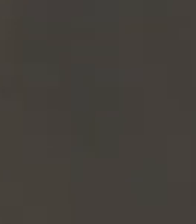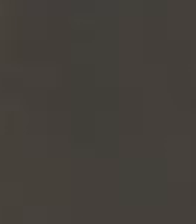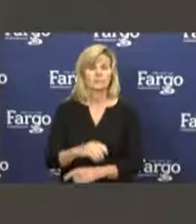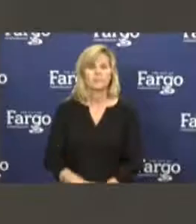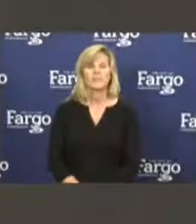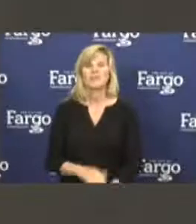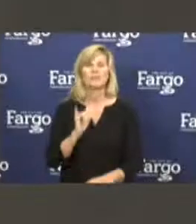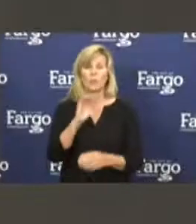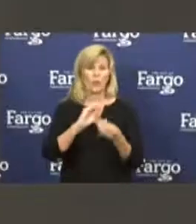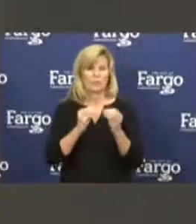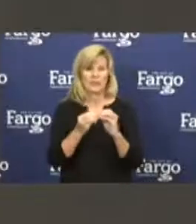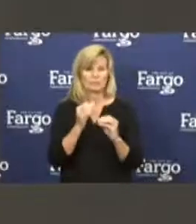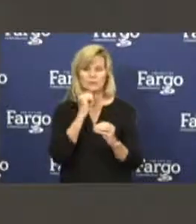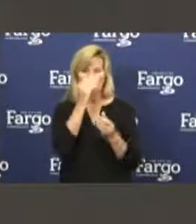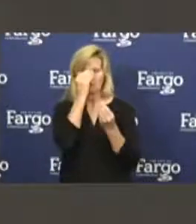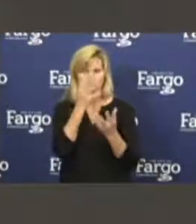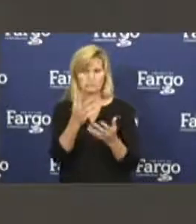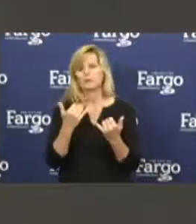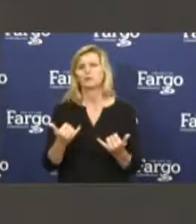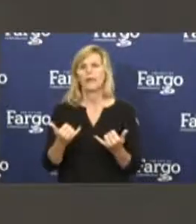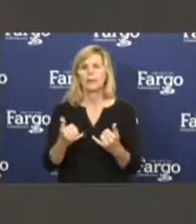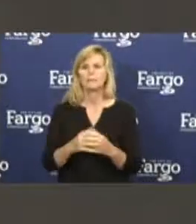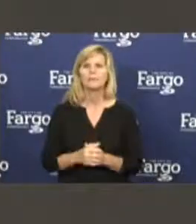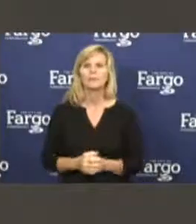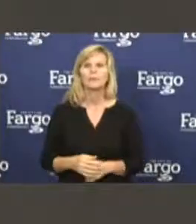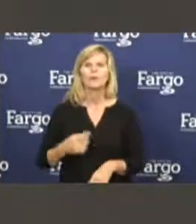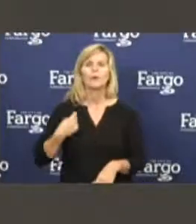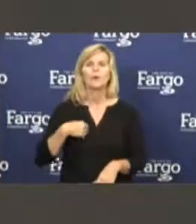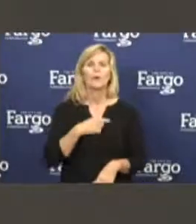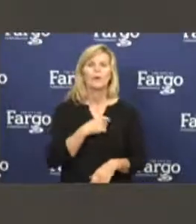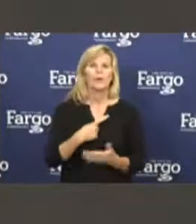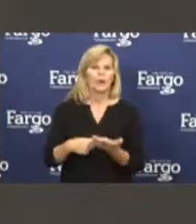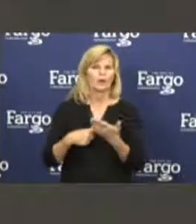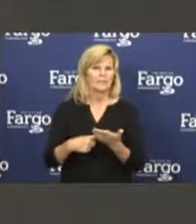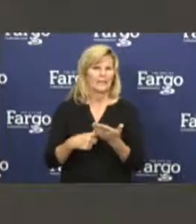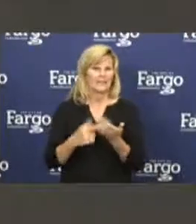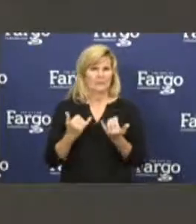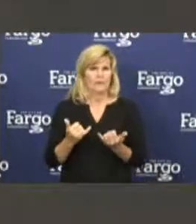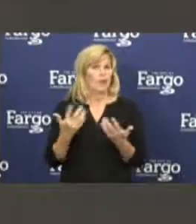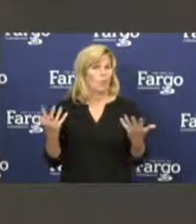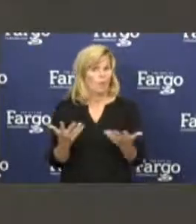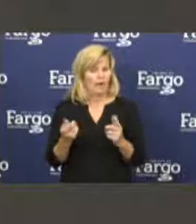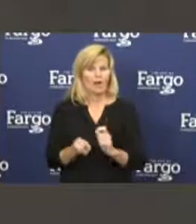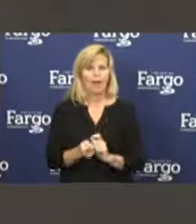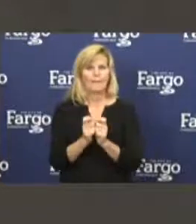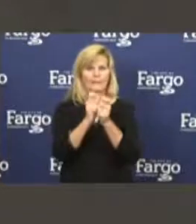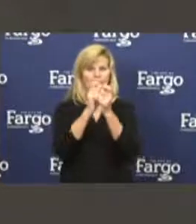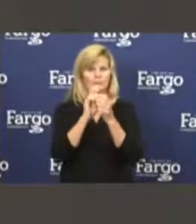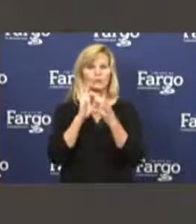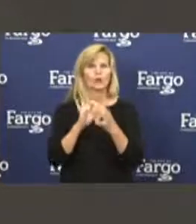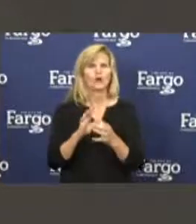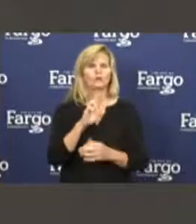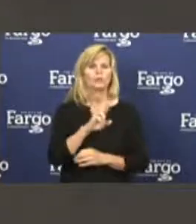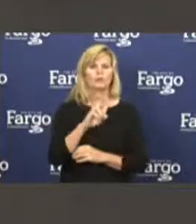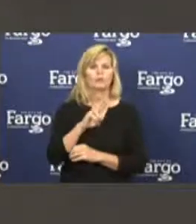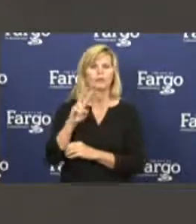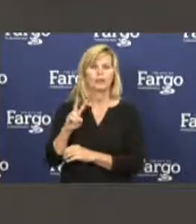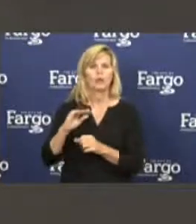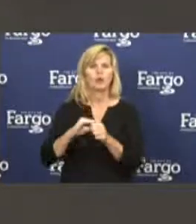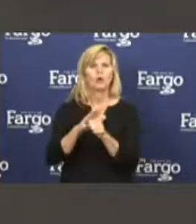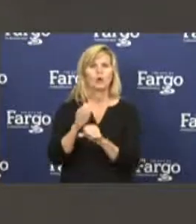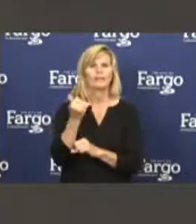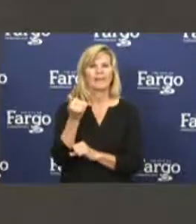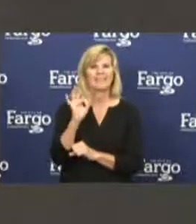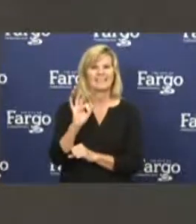today. As such, this briefing will consist solely of updates relating to the Red River Valley COVID-19